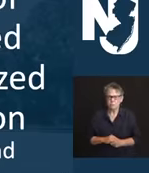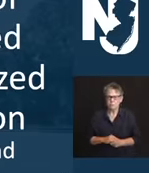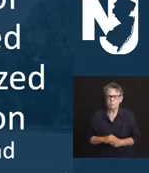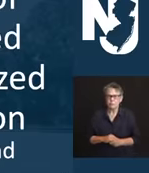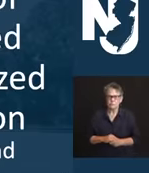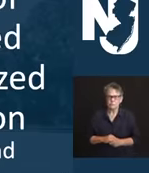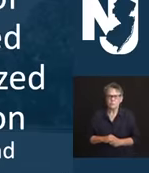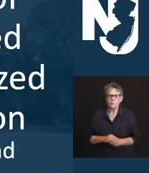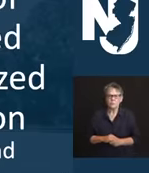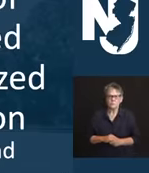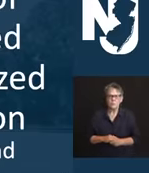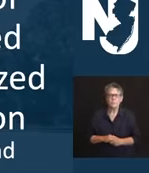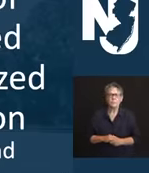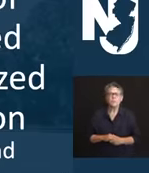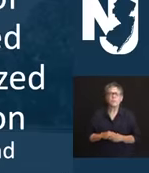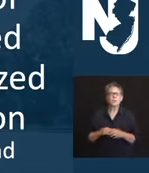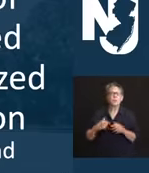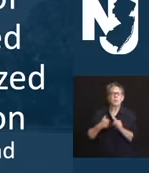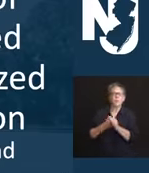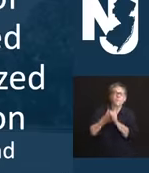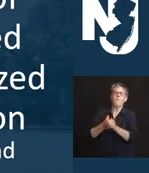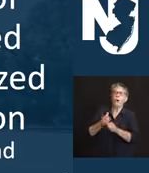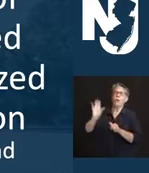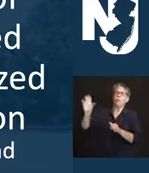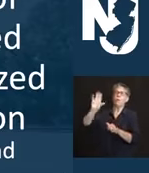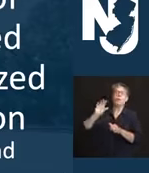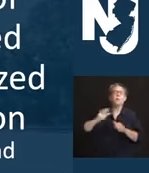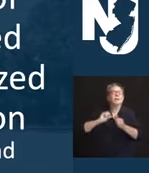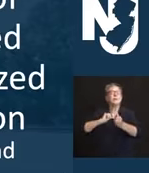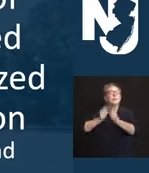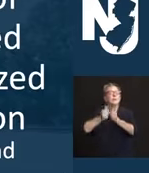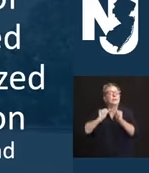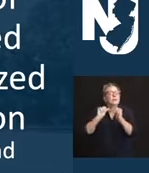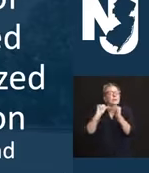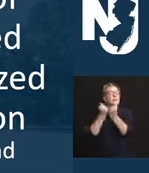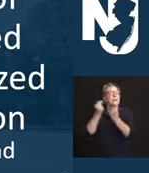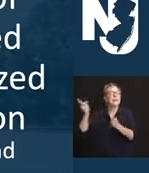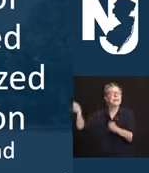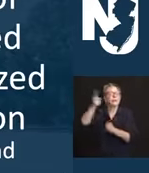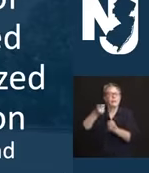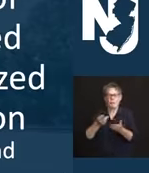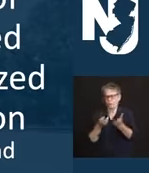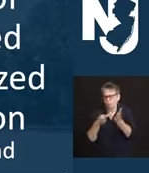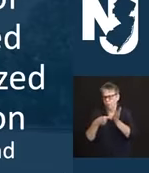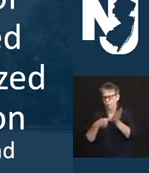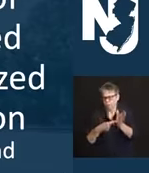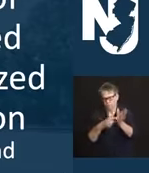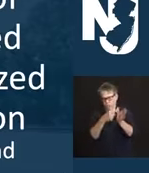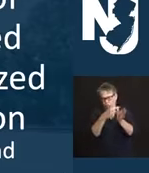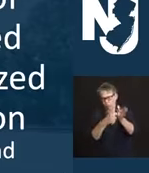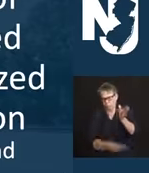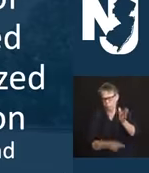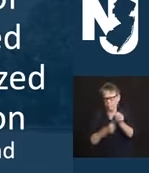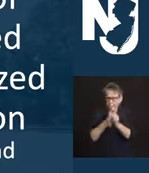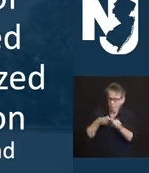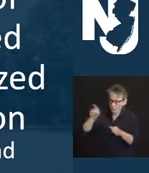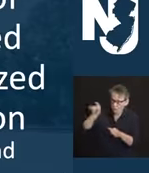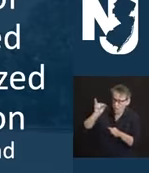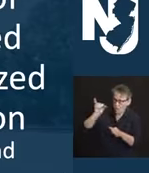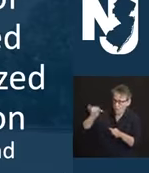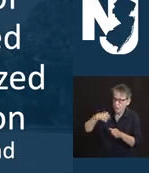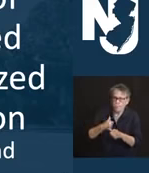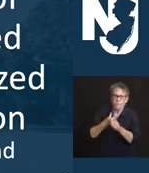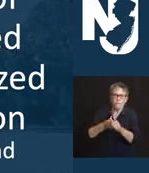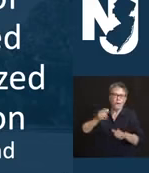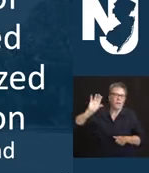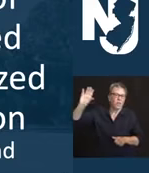rules. However, all competitions or tournaments must abide by our limit on outdoor gatherings, which is currently 100 people, but